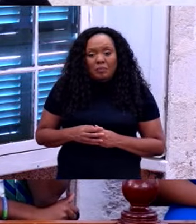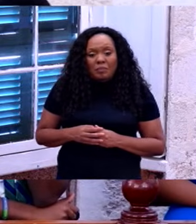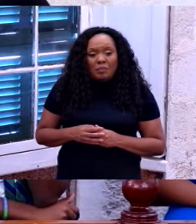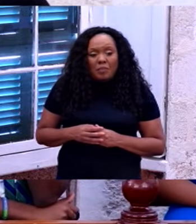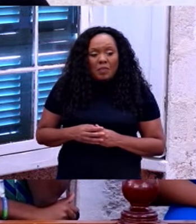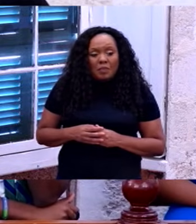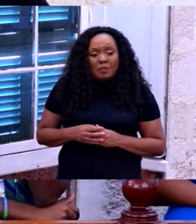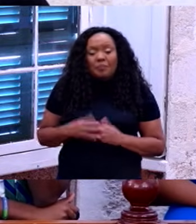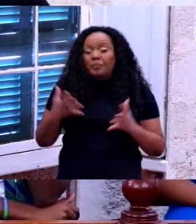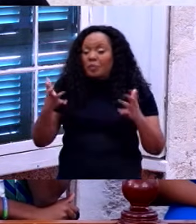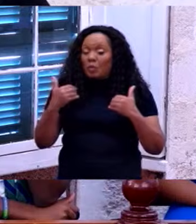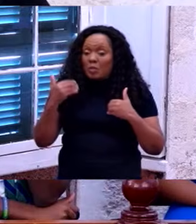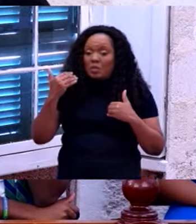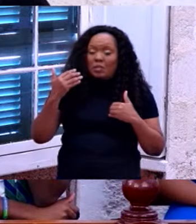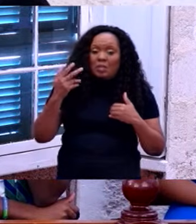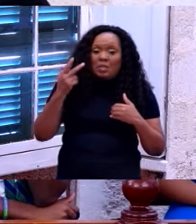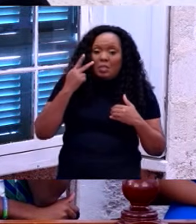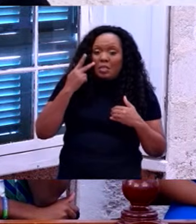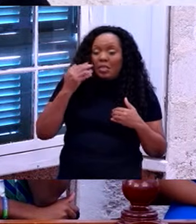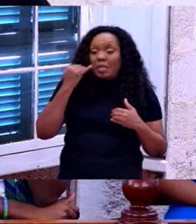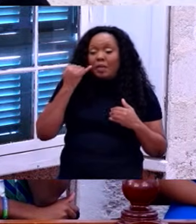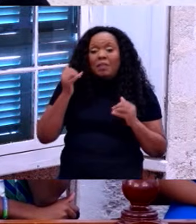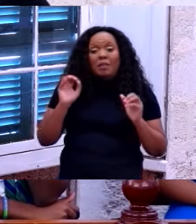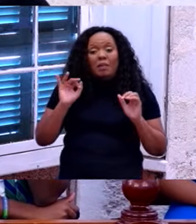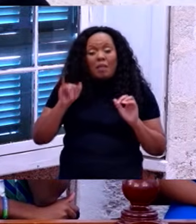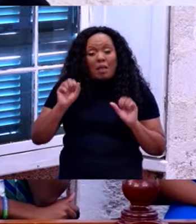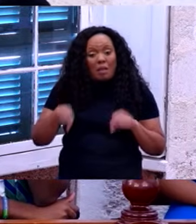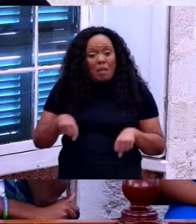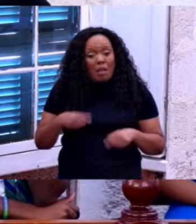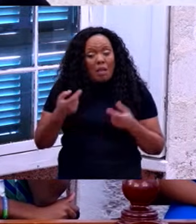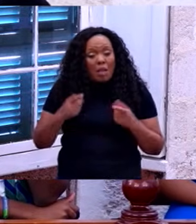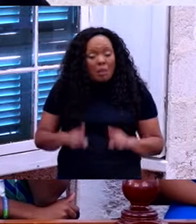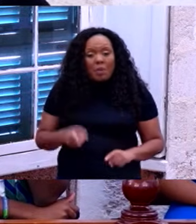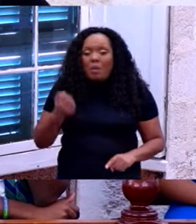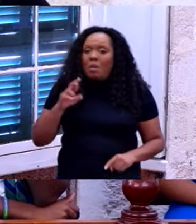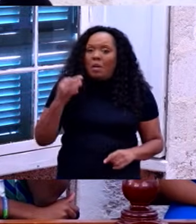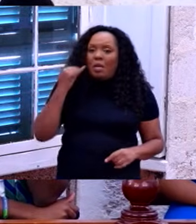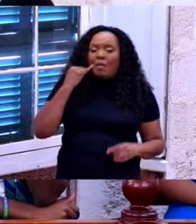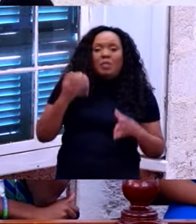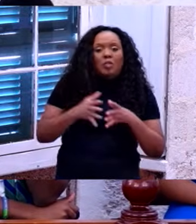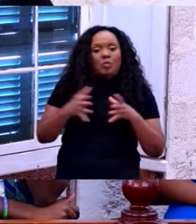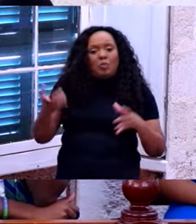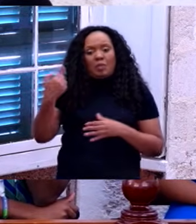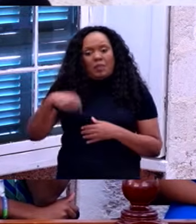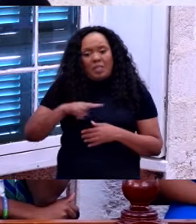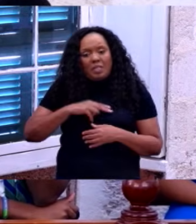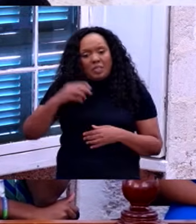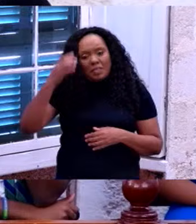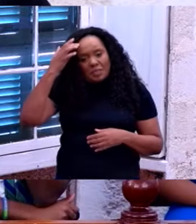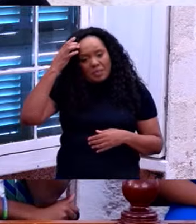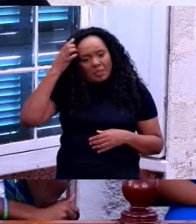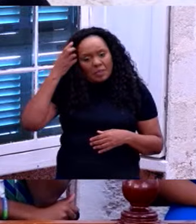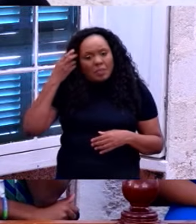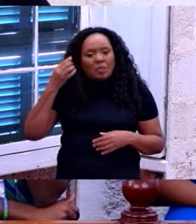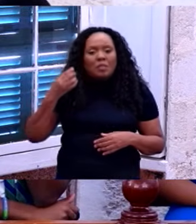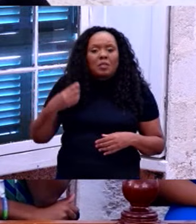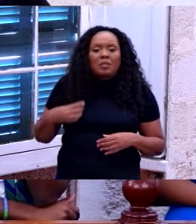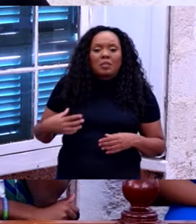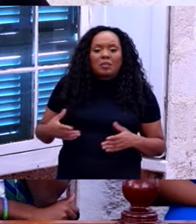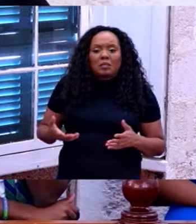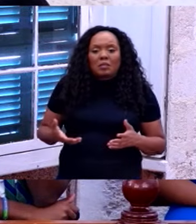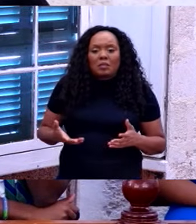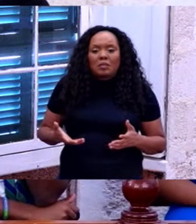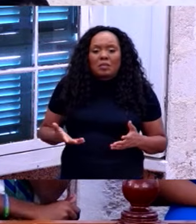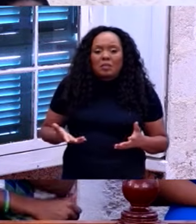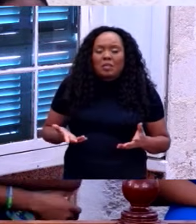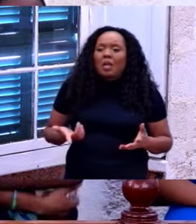both positions? Now, in the UK, I don't know, do we say we like to follow or we don't follow or rely on the